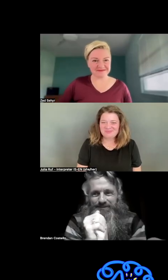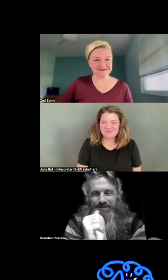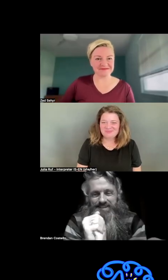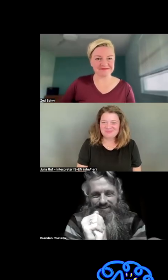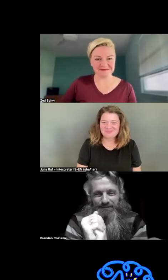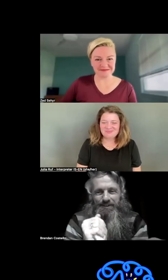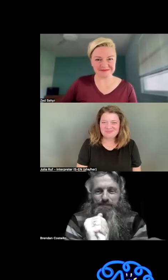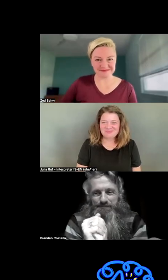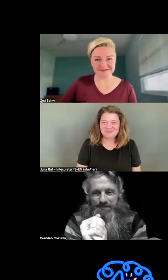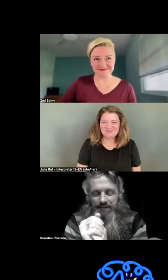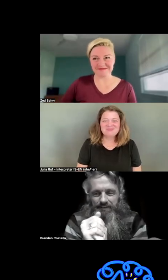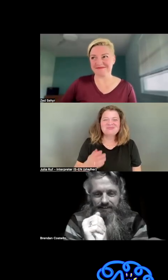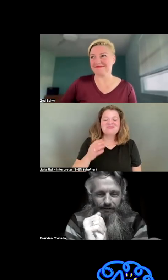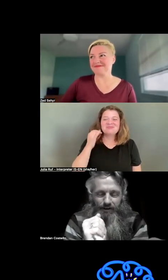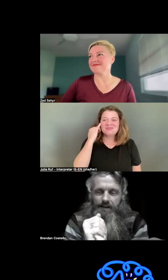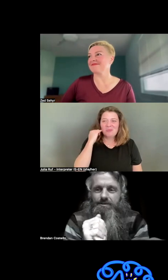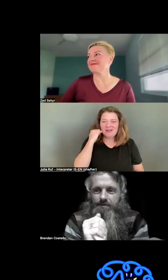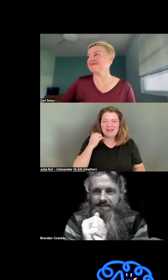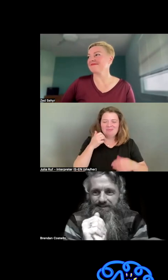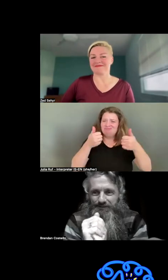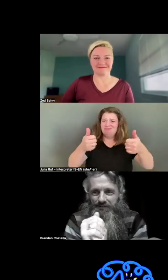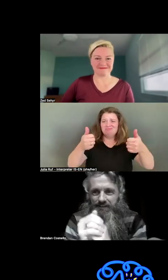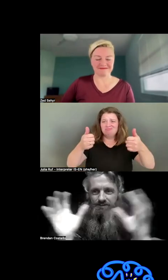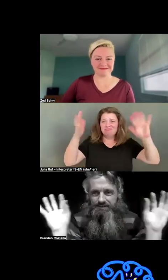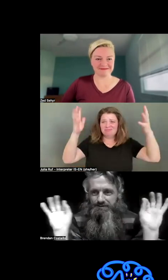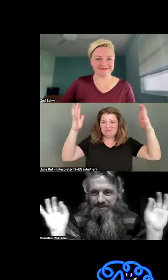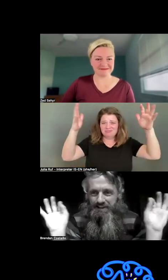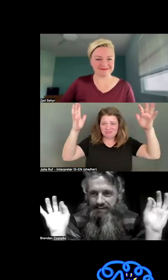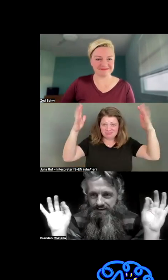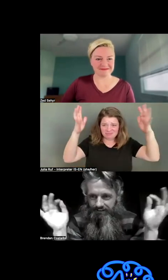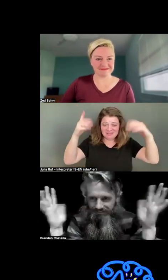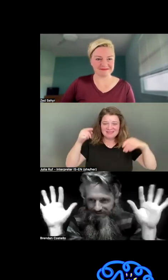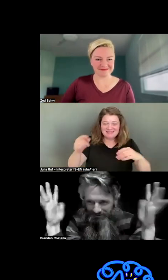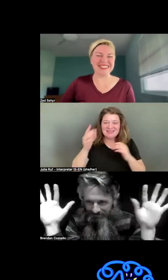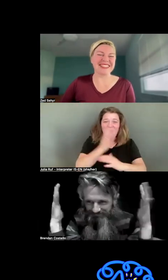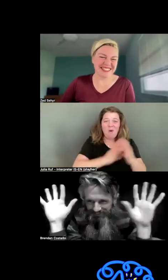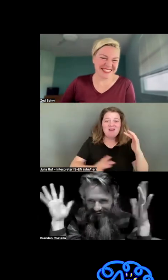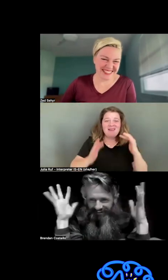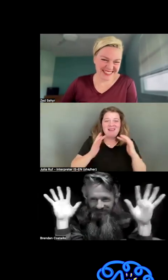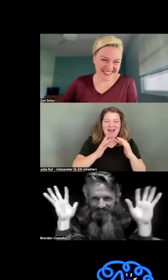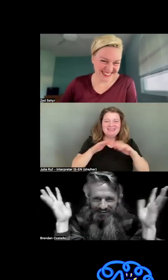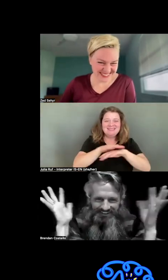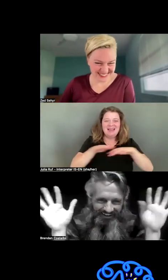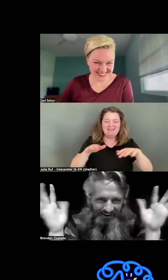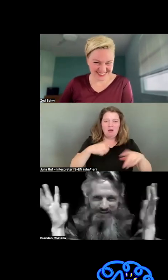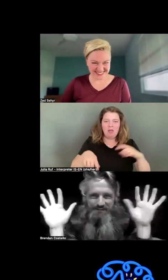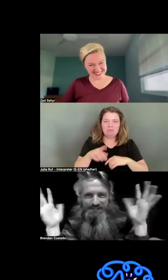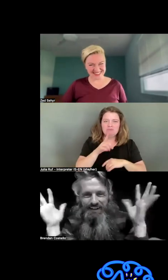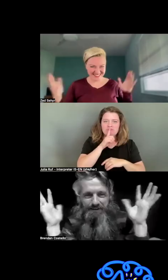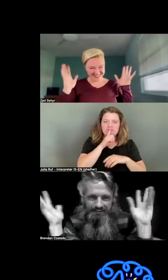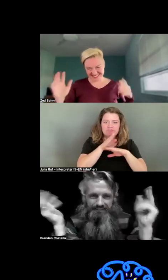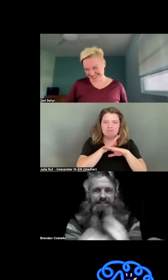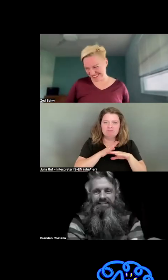Great talk, Zed. So one of the problems with giving online talks is that you finish and there's just a deadly silence. So I'm gonna I'm gonna